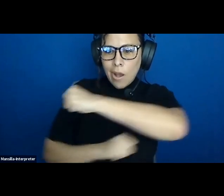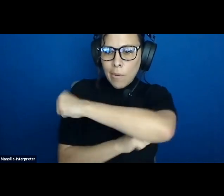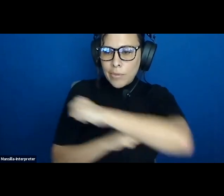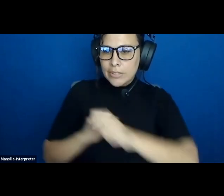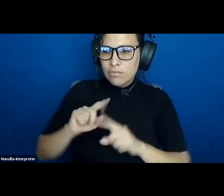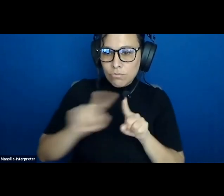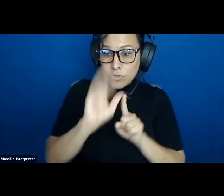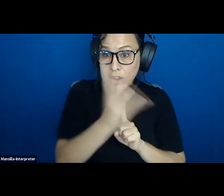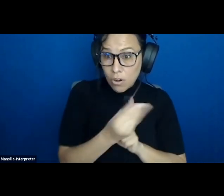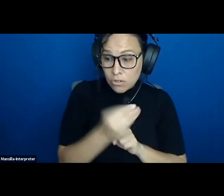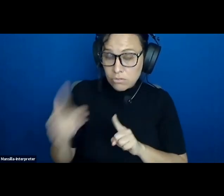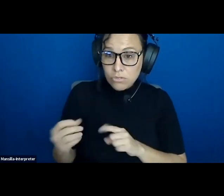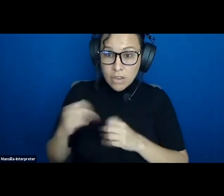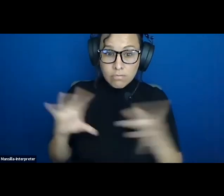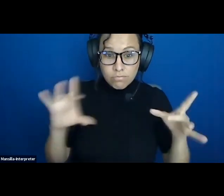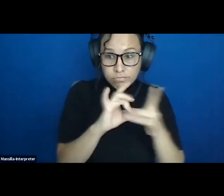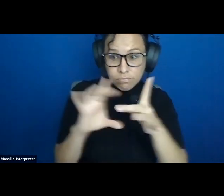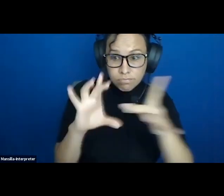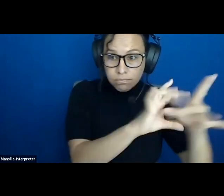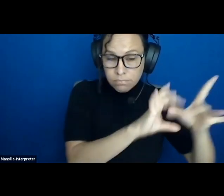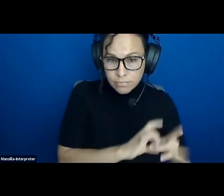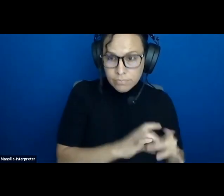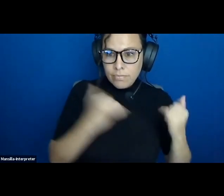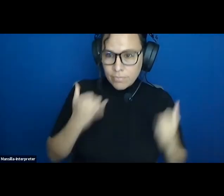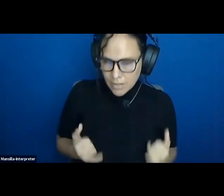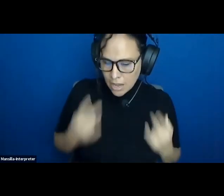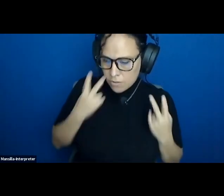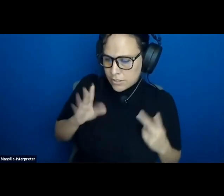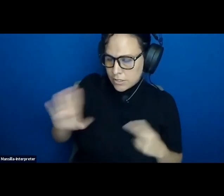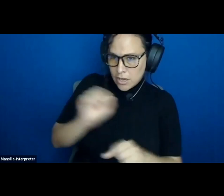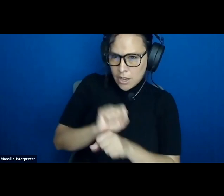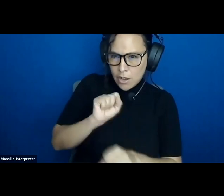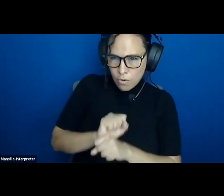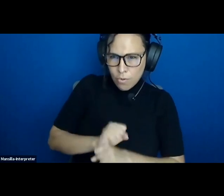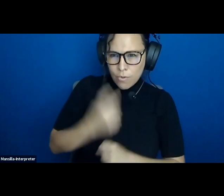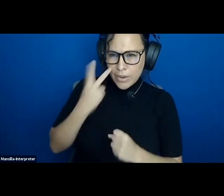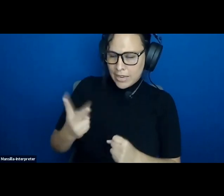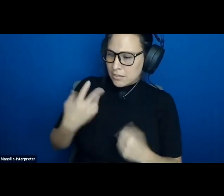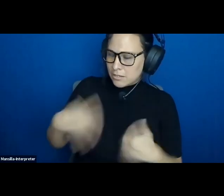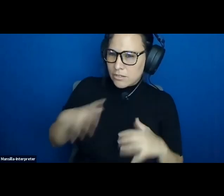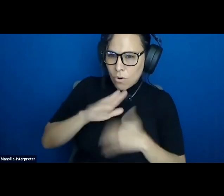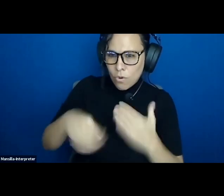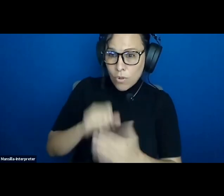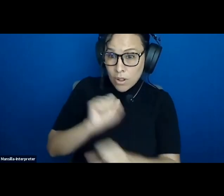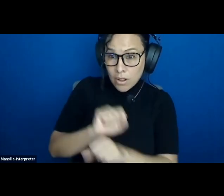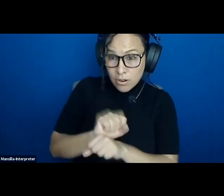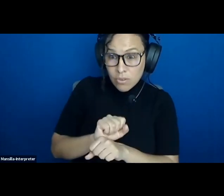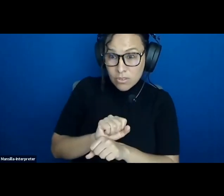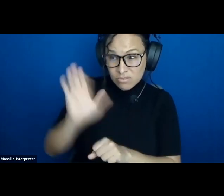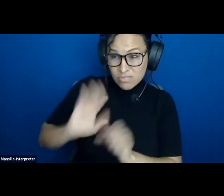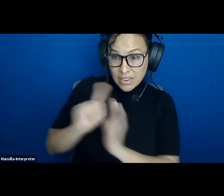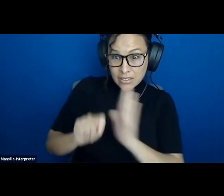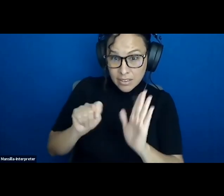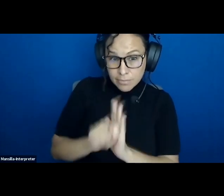these contributions, we can have a more complete idea of her writings in literary magazines of the time. And perhaps more